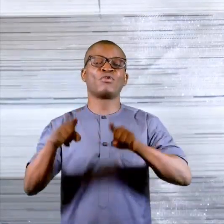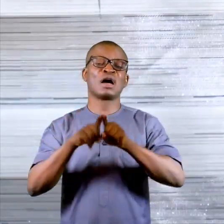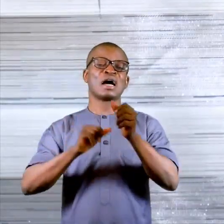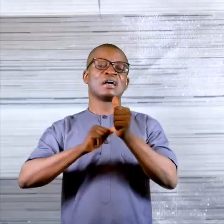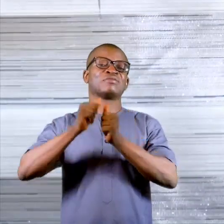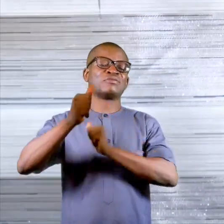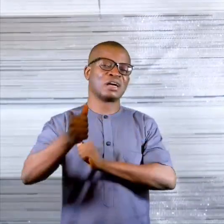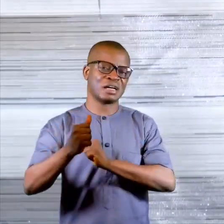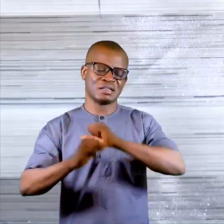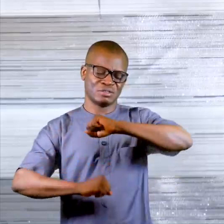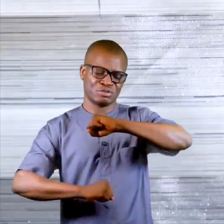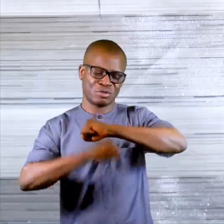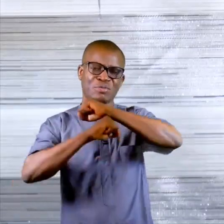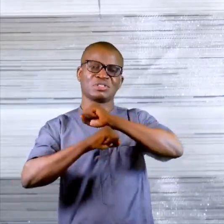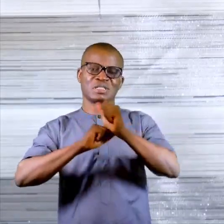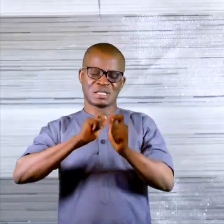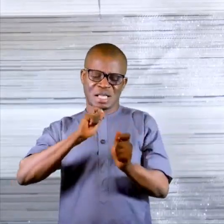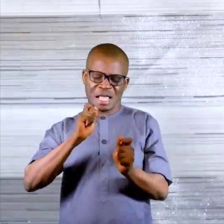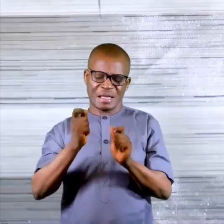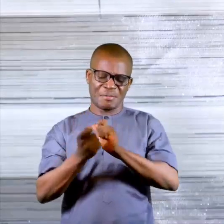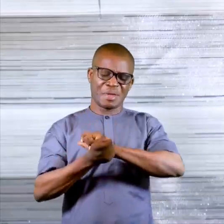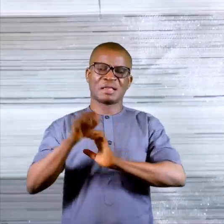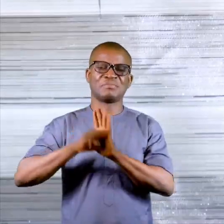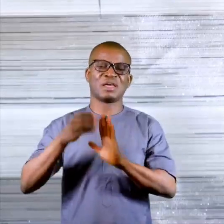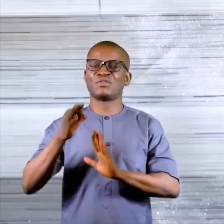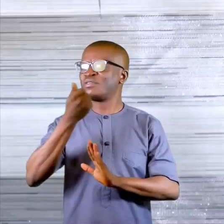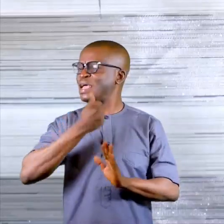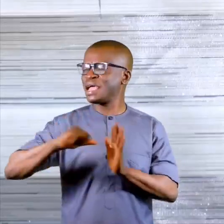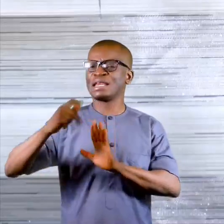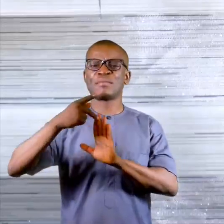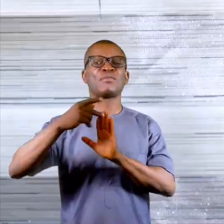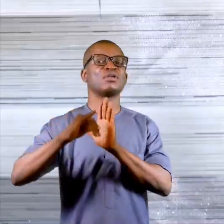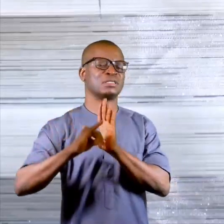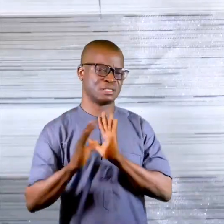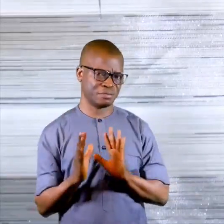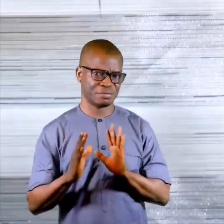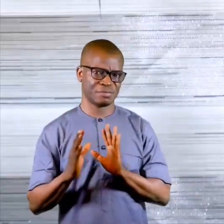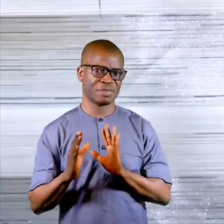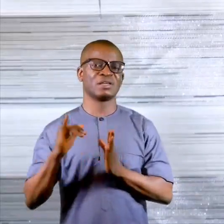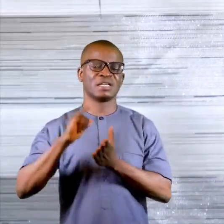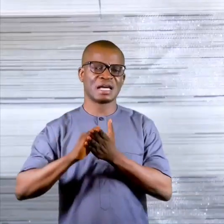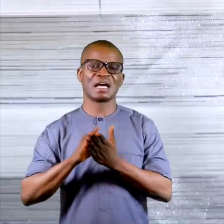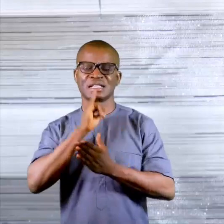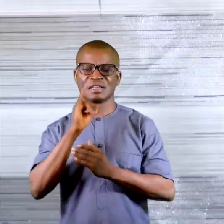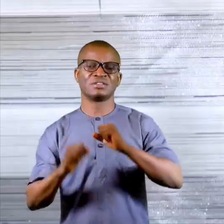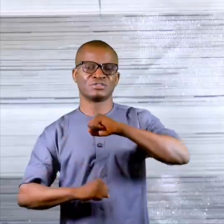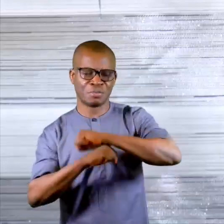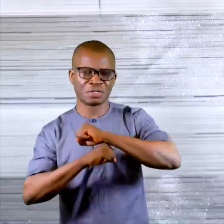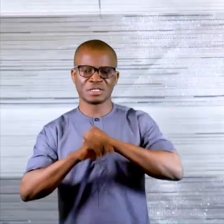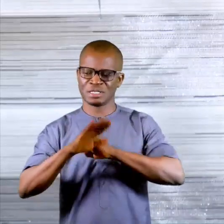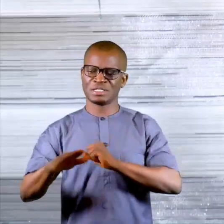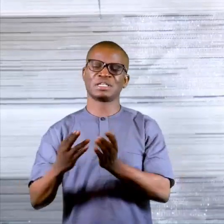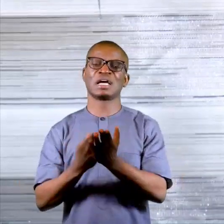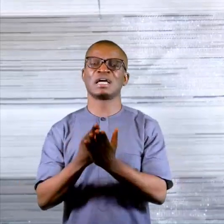as supporting the amendment of any policy that is supporting a